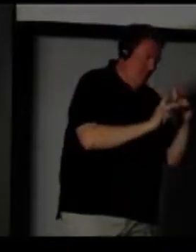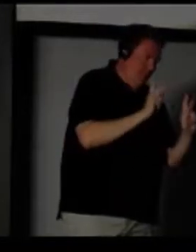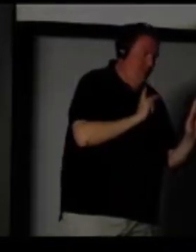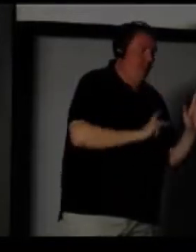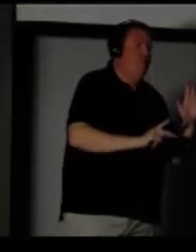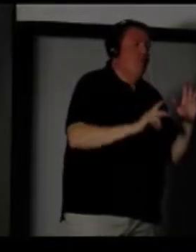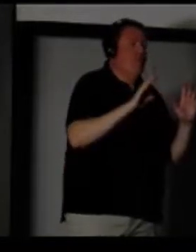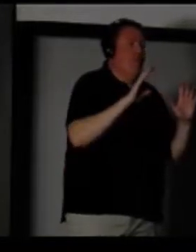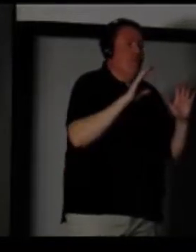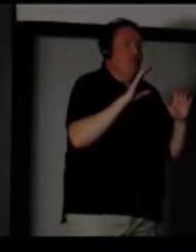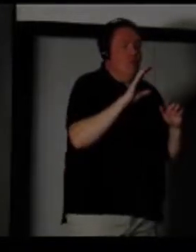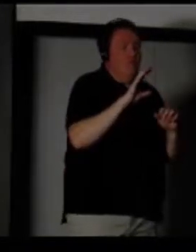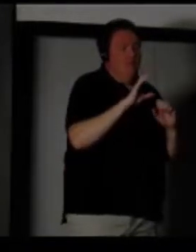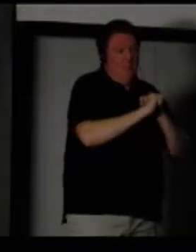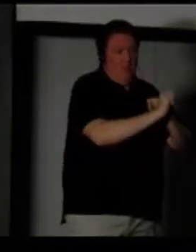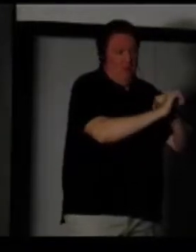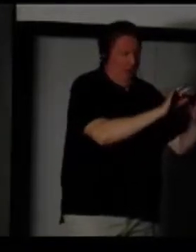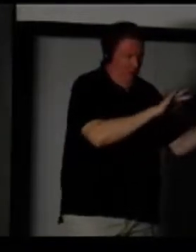be